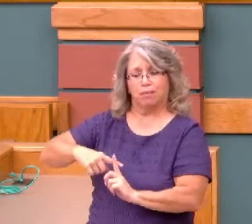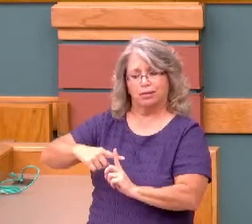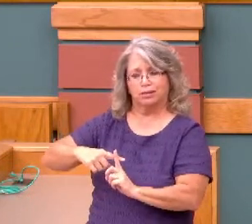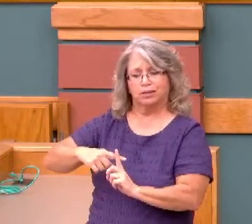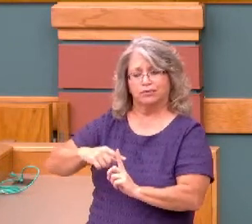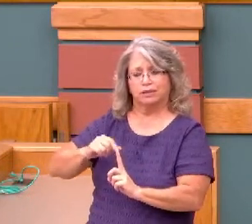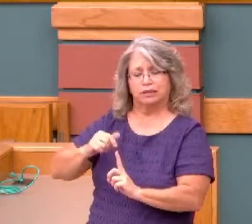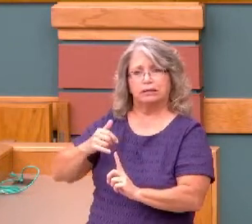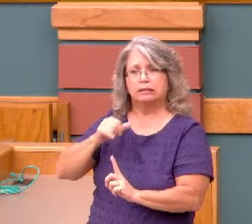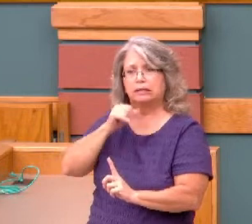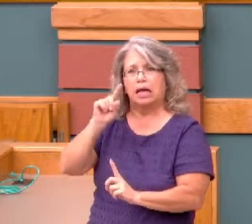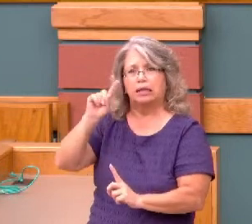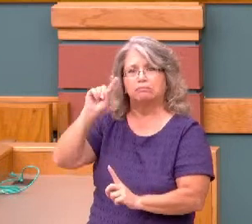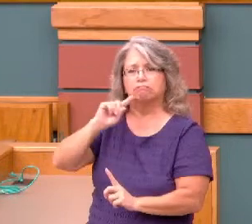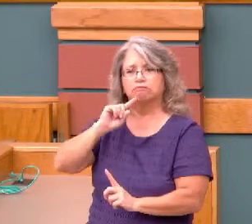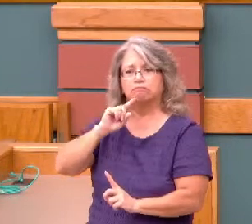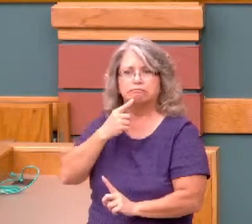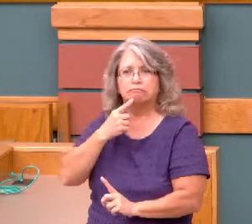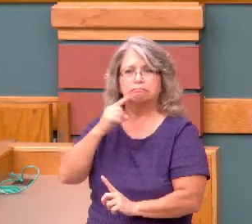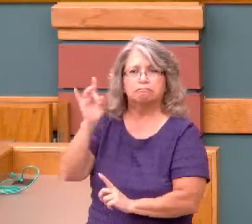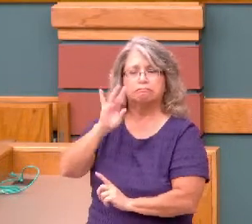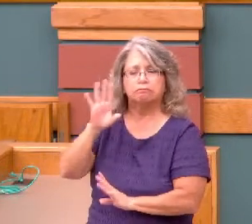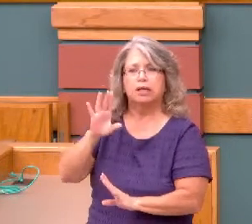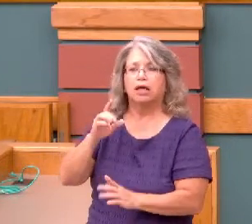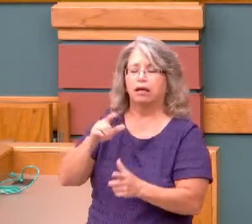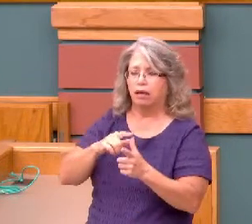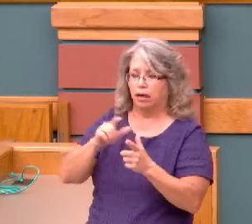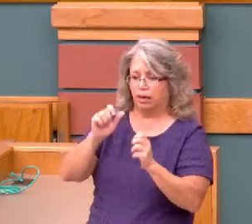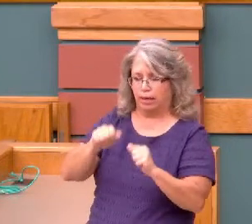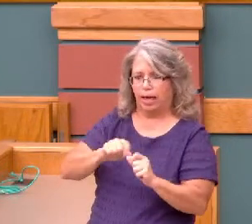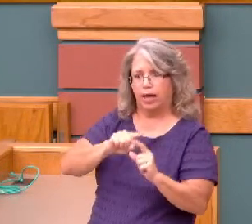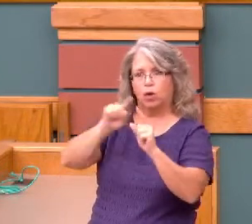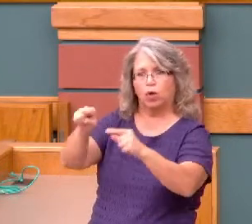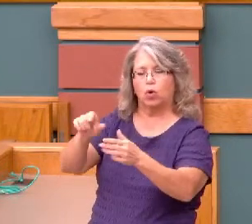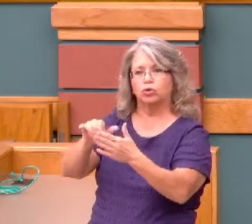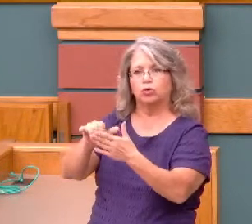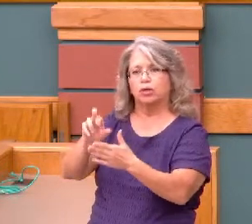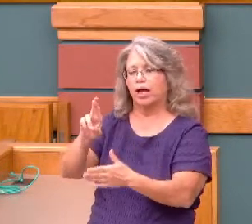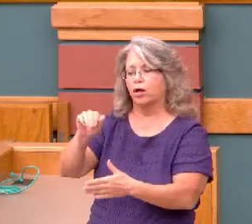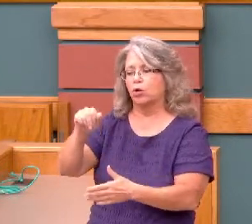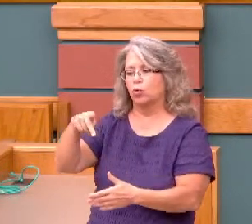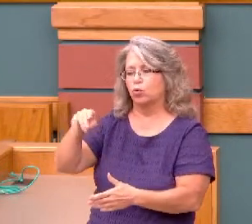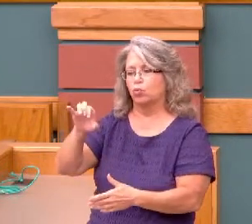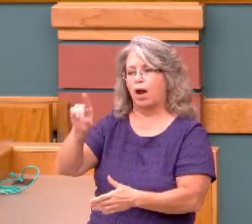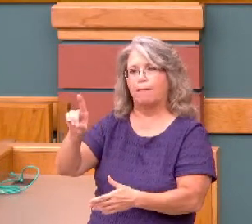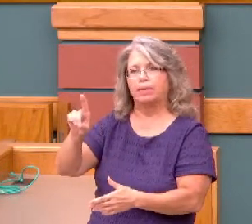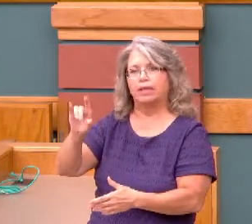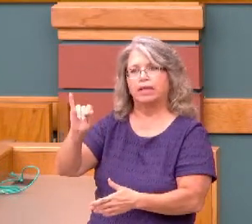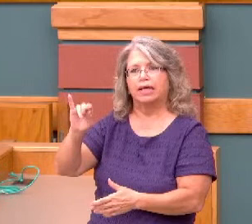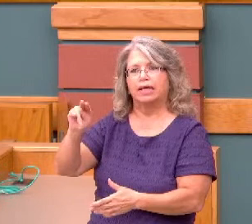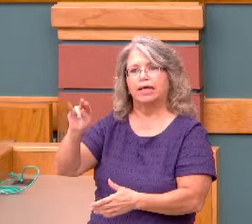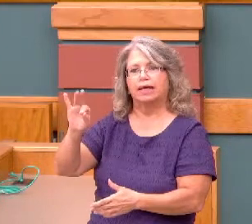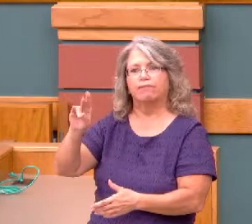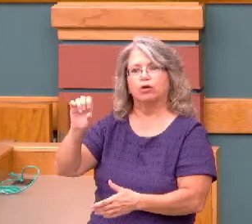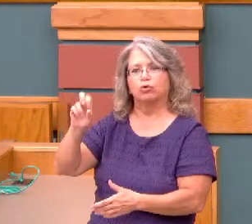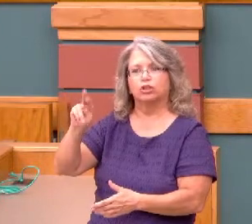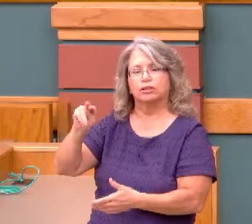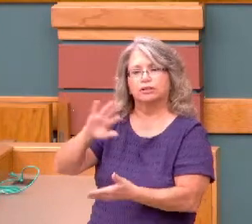a great way to help do our part community-wise to decompress those